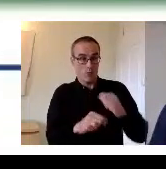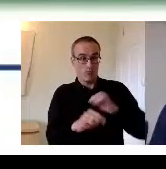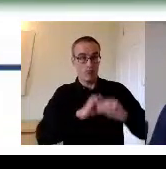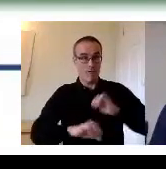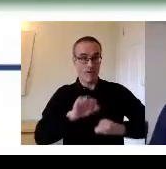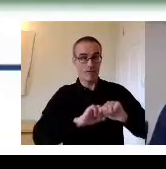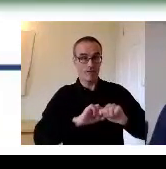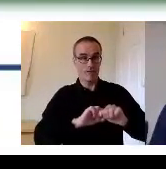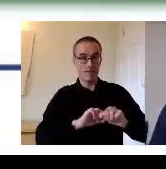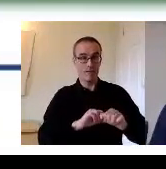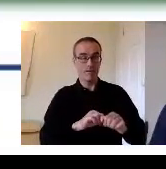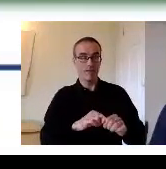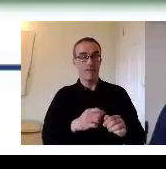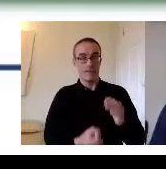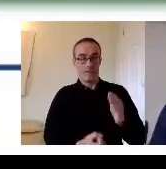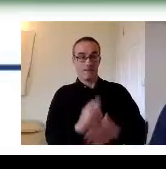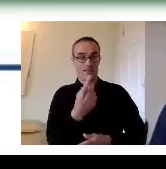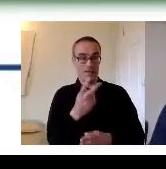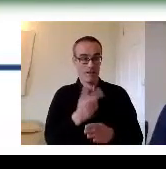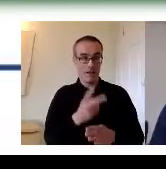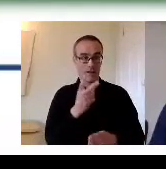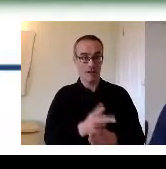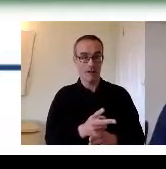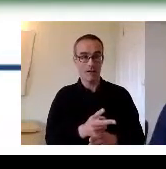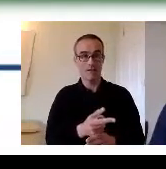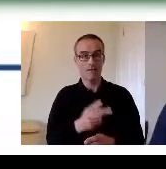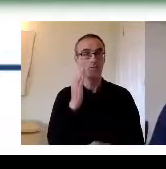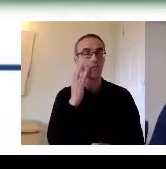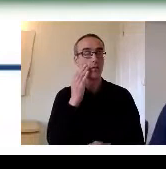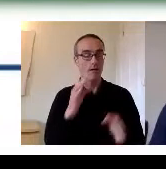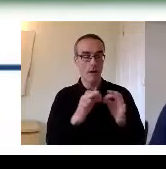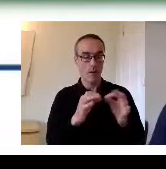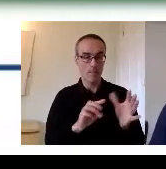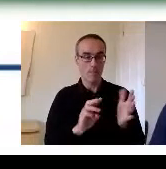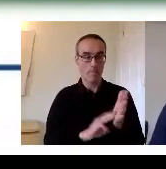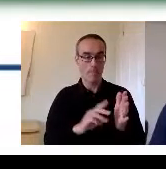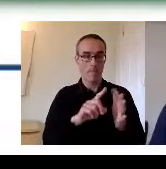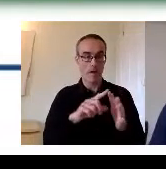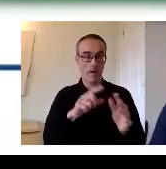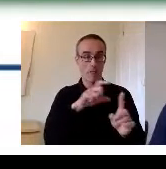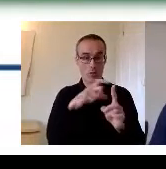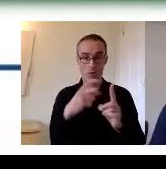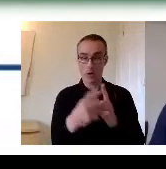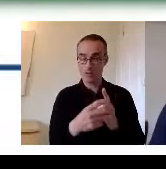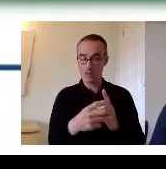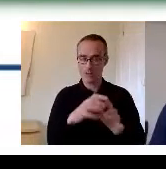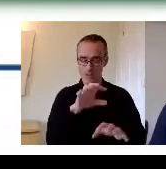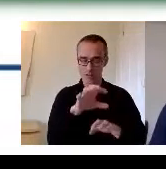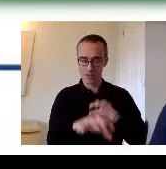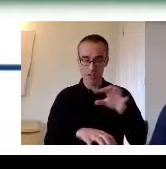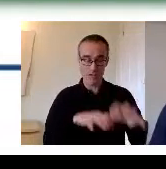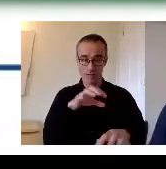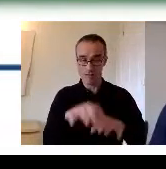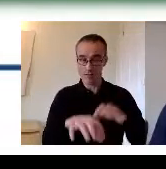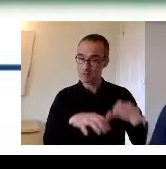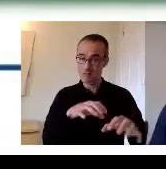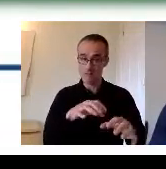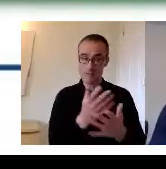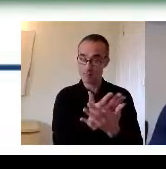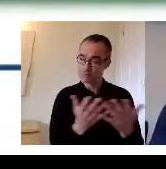instance where a big part of the BAME community are suffering a lot more in terms of